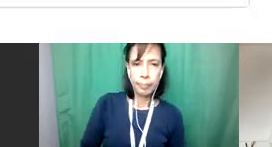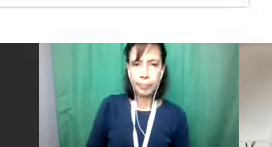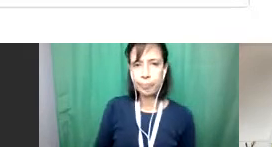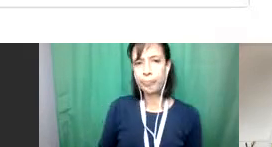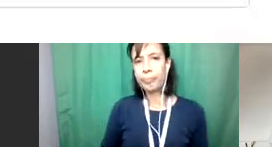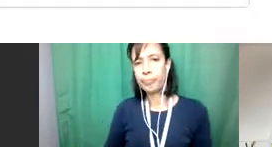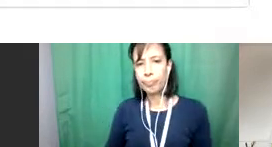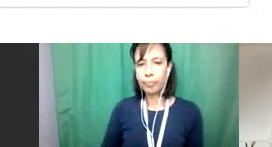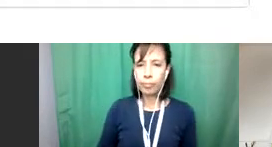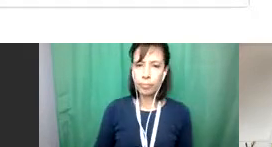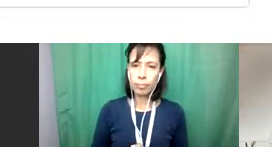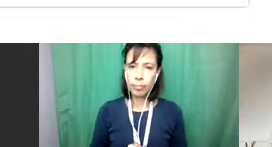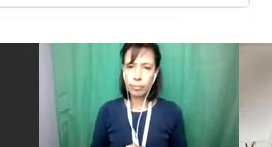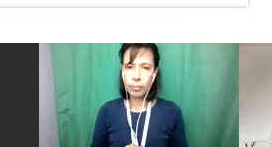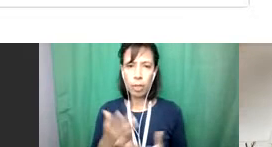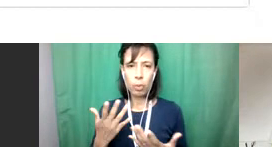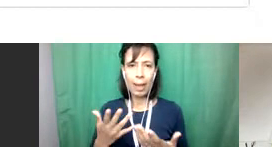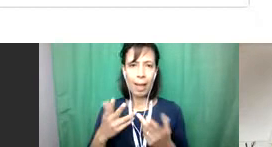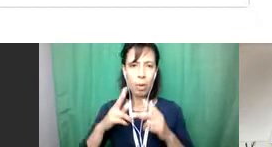I'm going to go for it. Search.